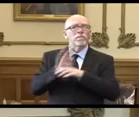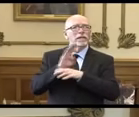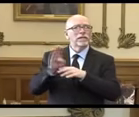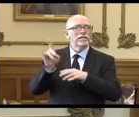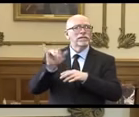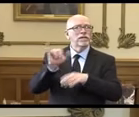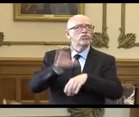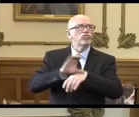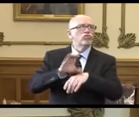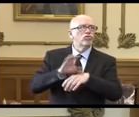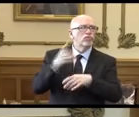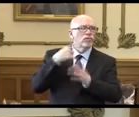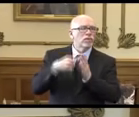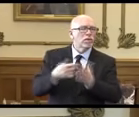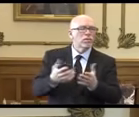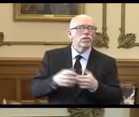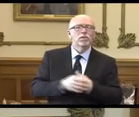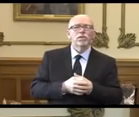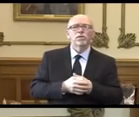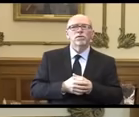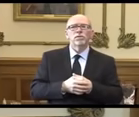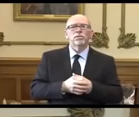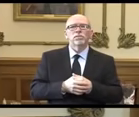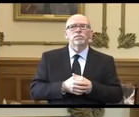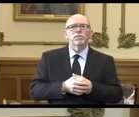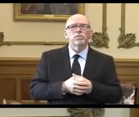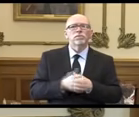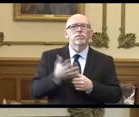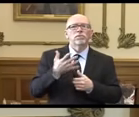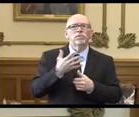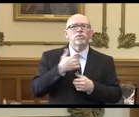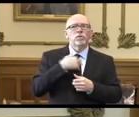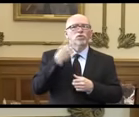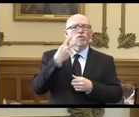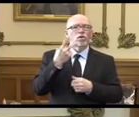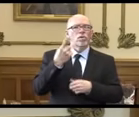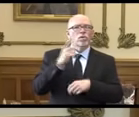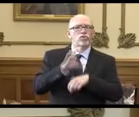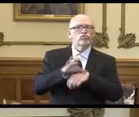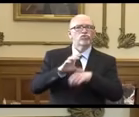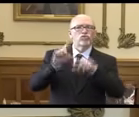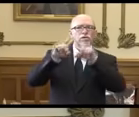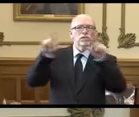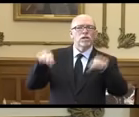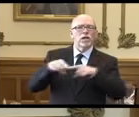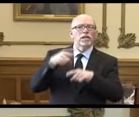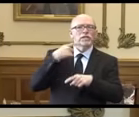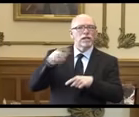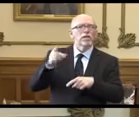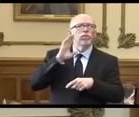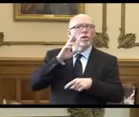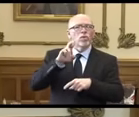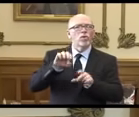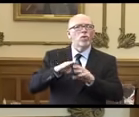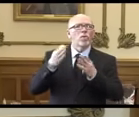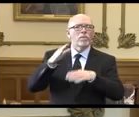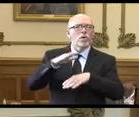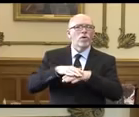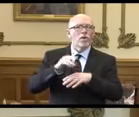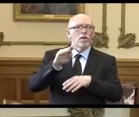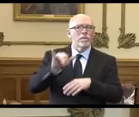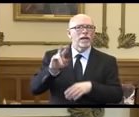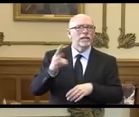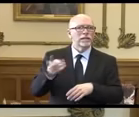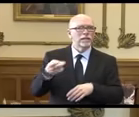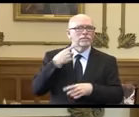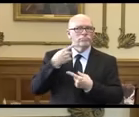like churches? For example, we saw a church sign that says they will reopen on May